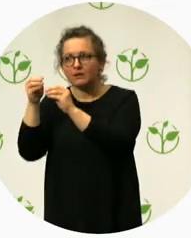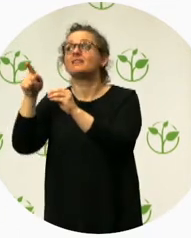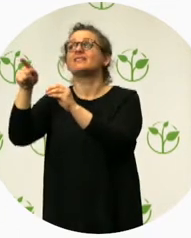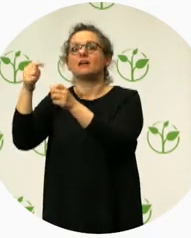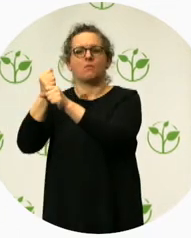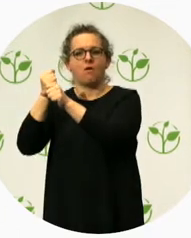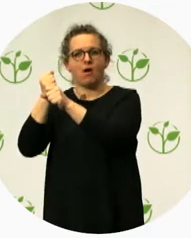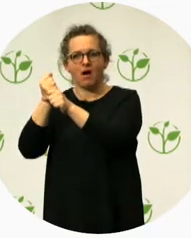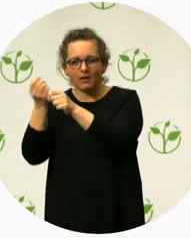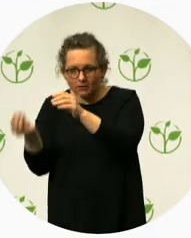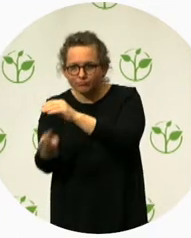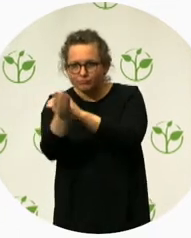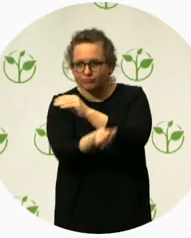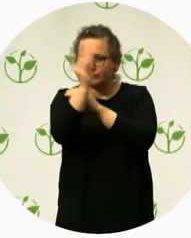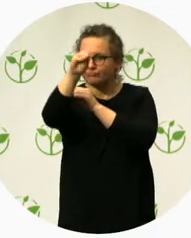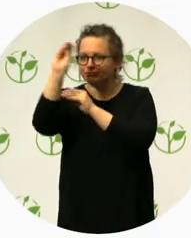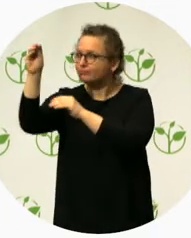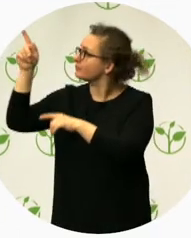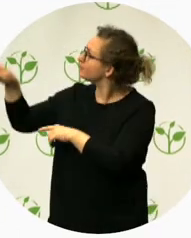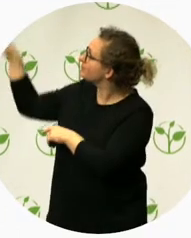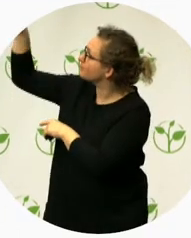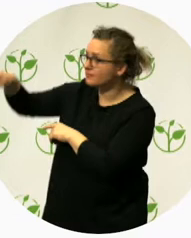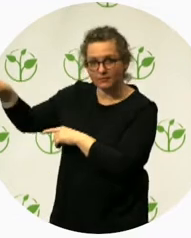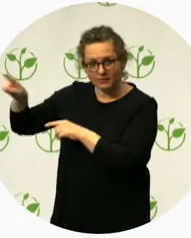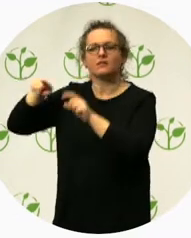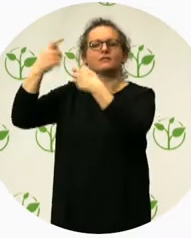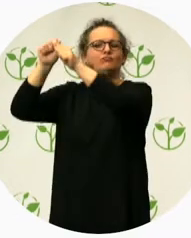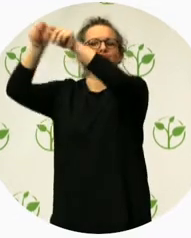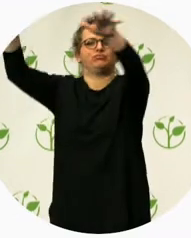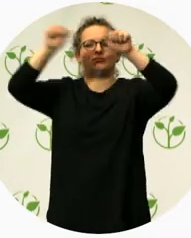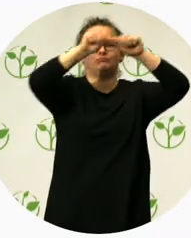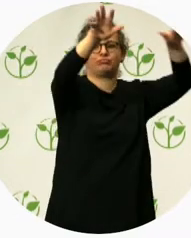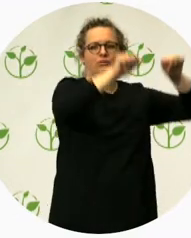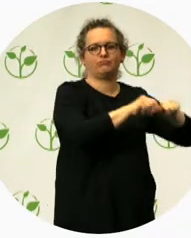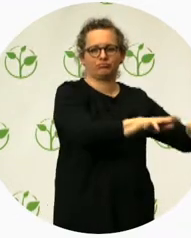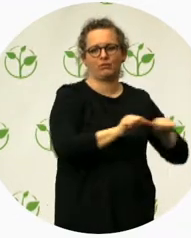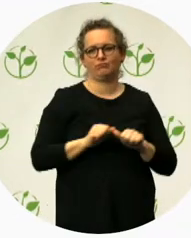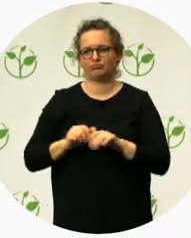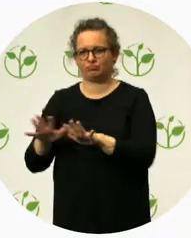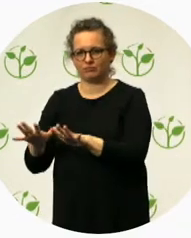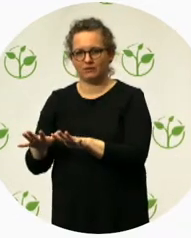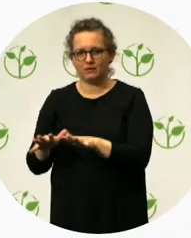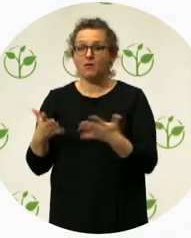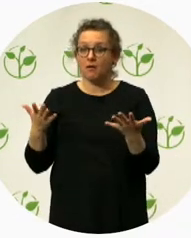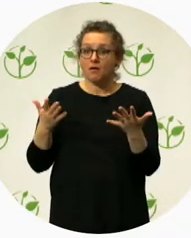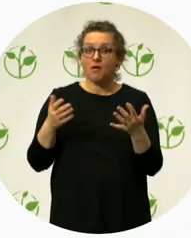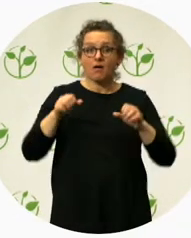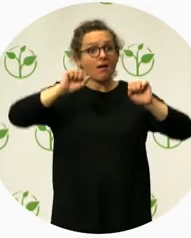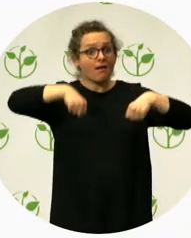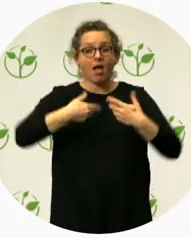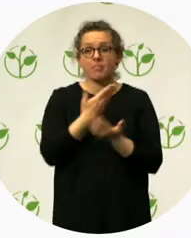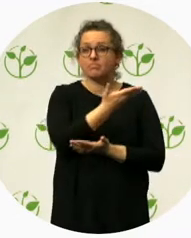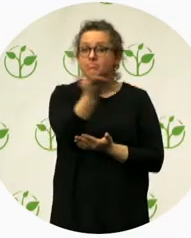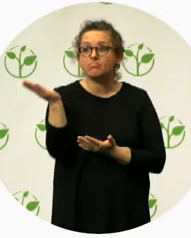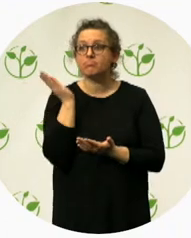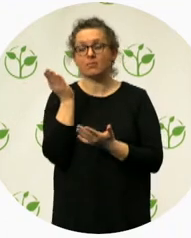So you have your own small video you can use and will hopefully use for your purposes. So for all of you 80 awardees, be prepared